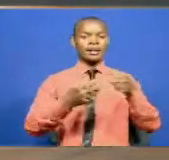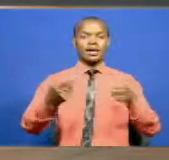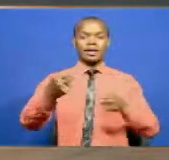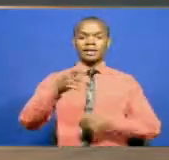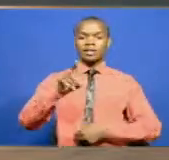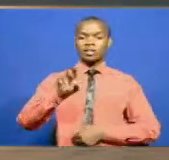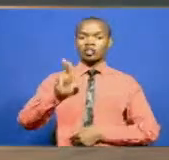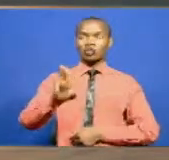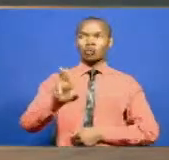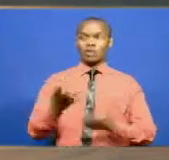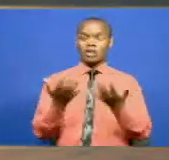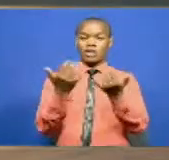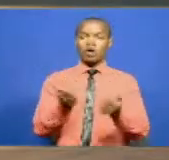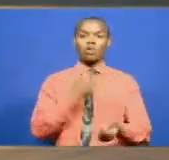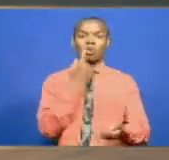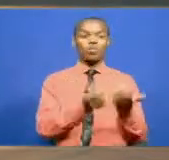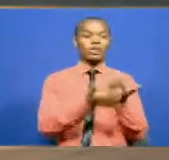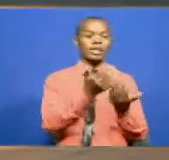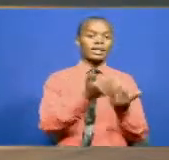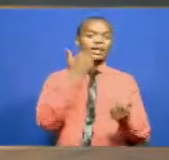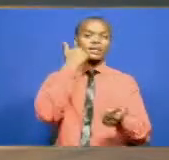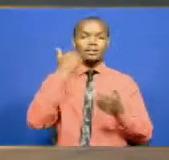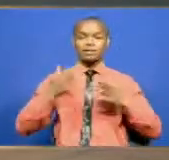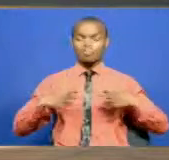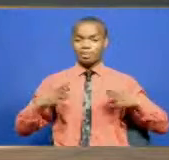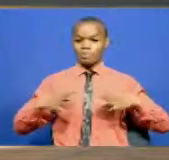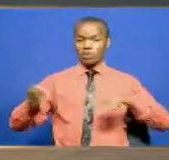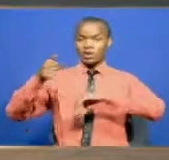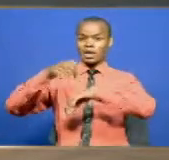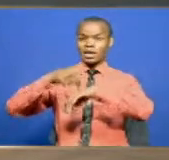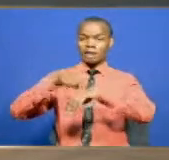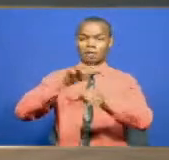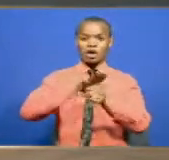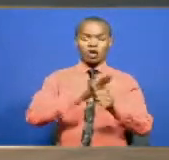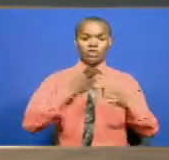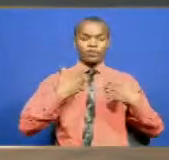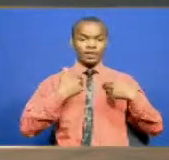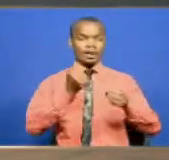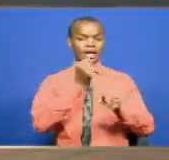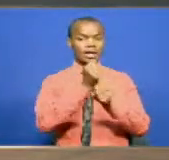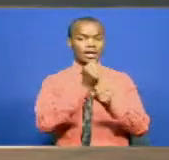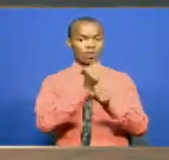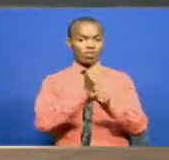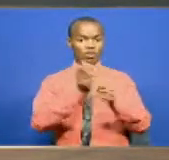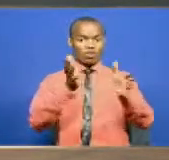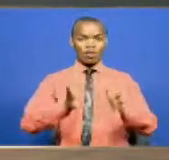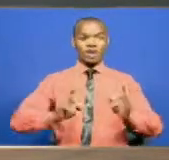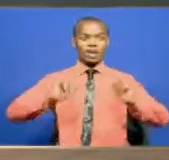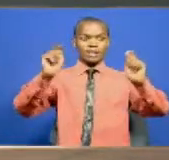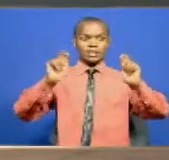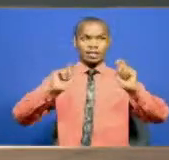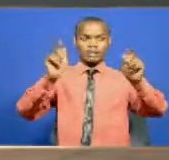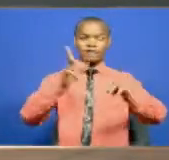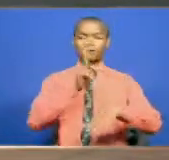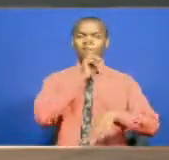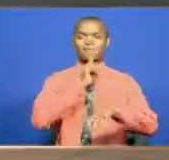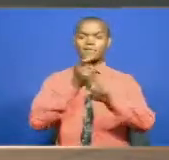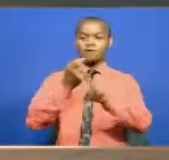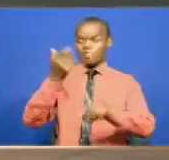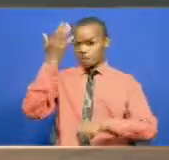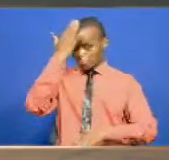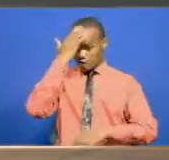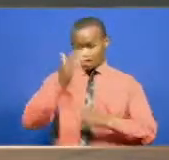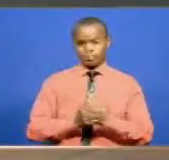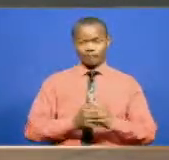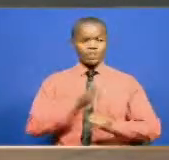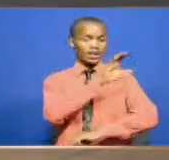is, who is taking care of these patients while majority of the healthcare workers are on strike since Monday? Clinical